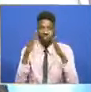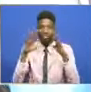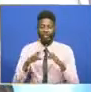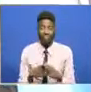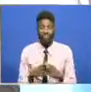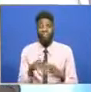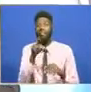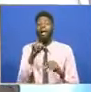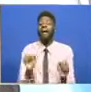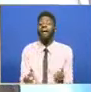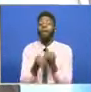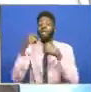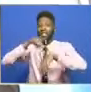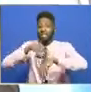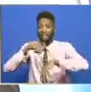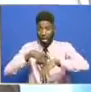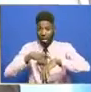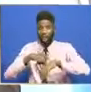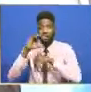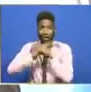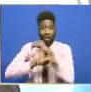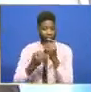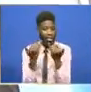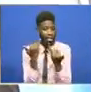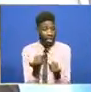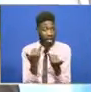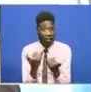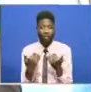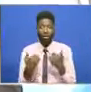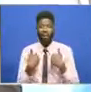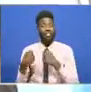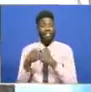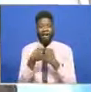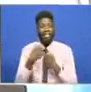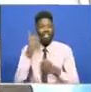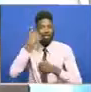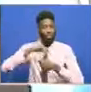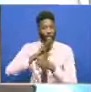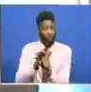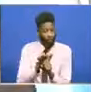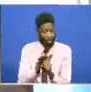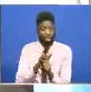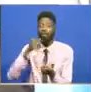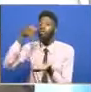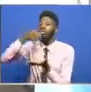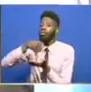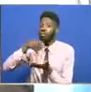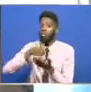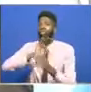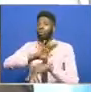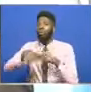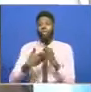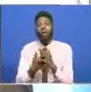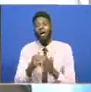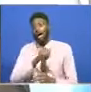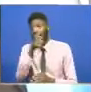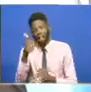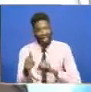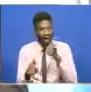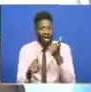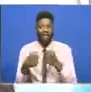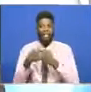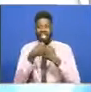at a time where the country is dealing with the coronavirus pandemic, including all the challenges that have come